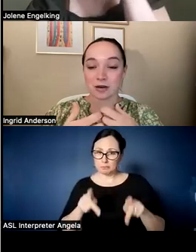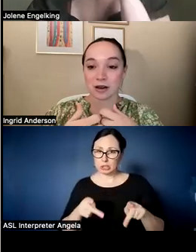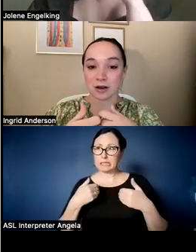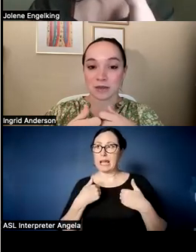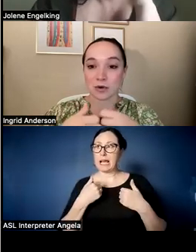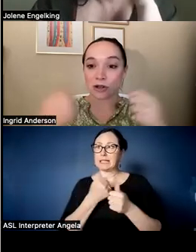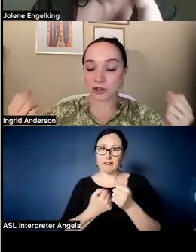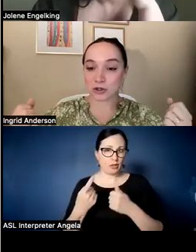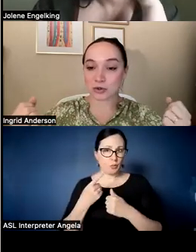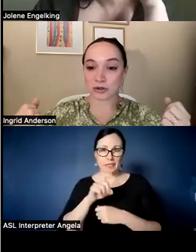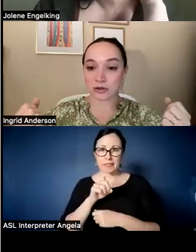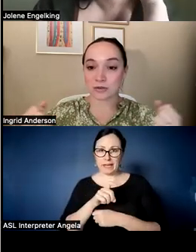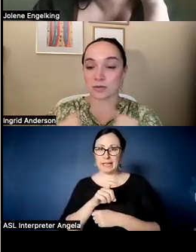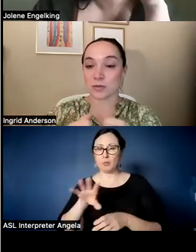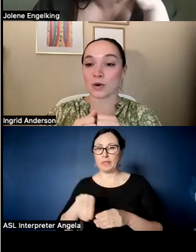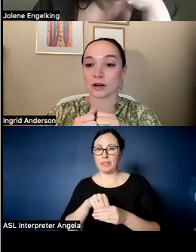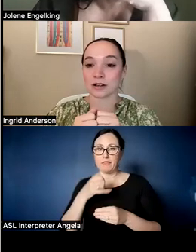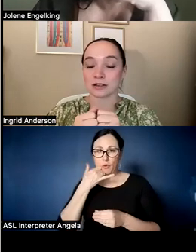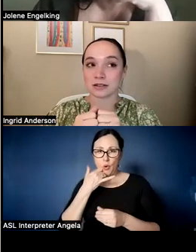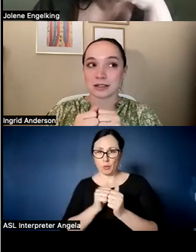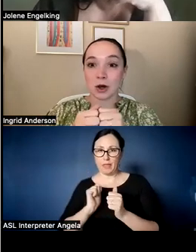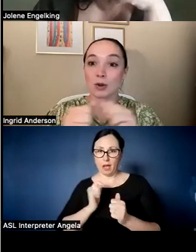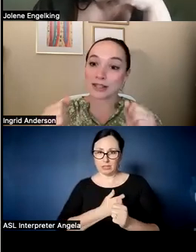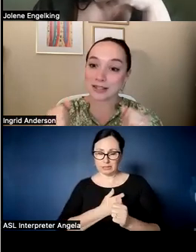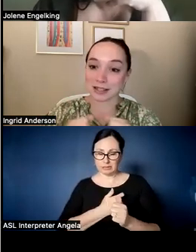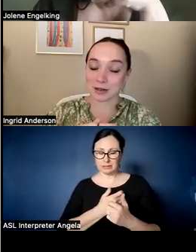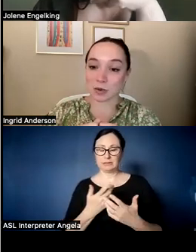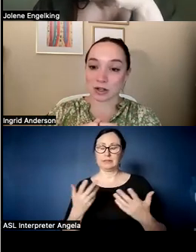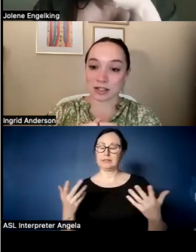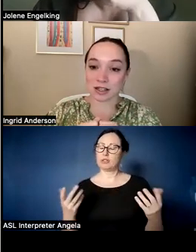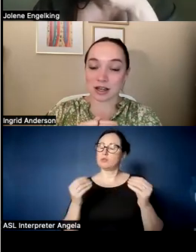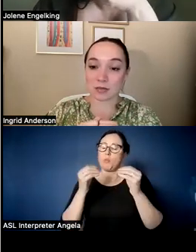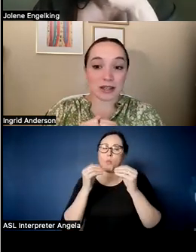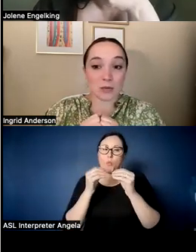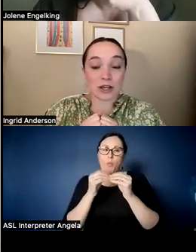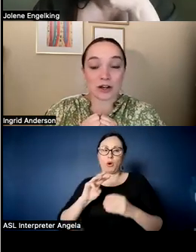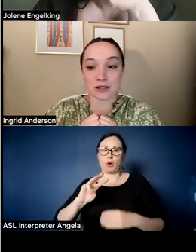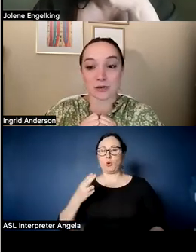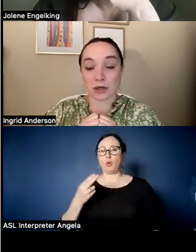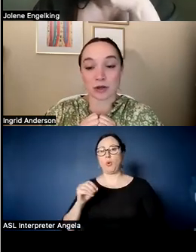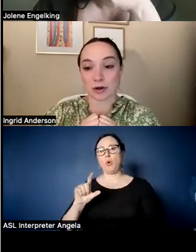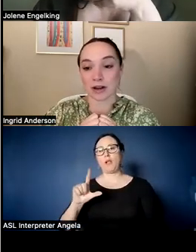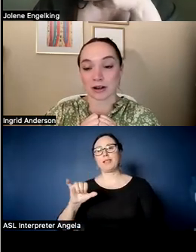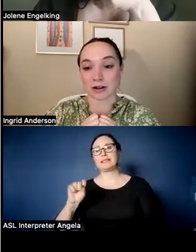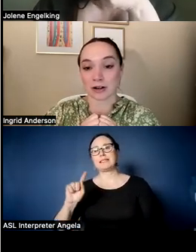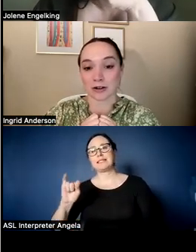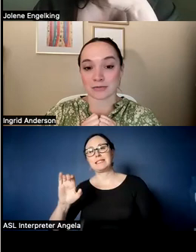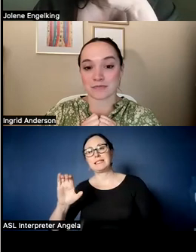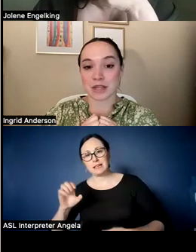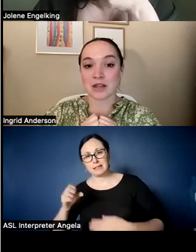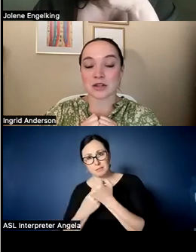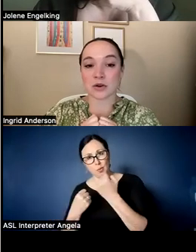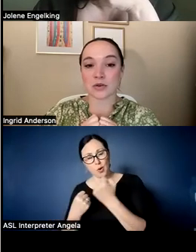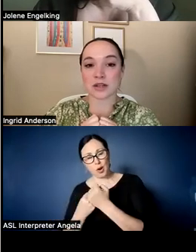that more longitudinal, more holistic support, really that we couldn't provide on our